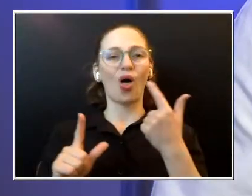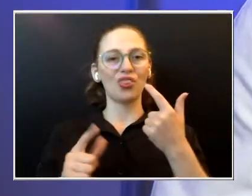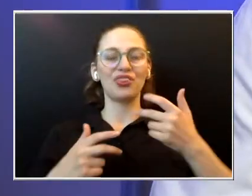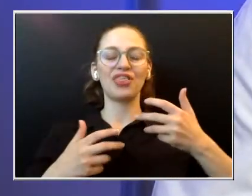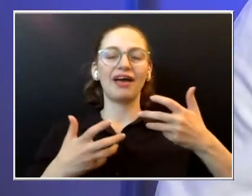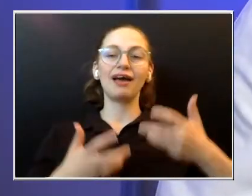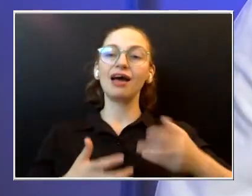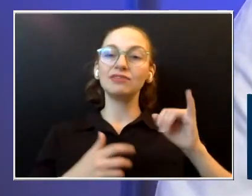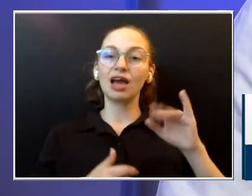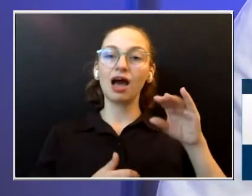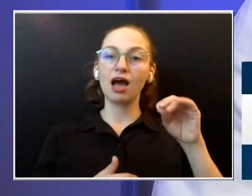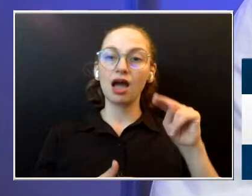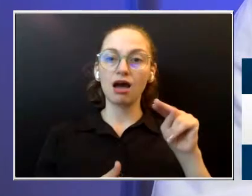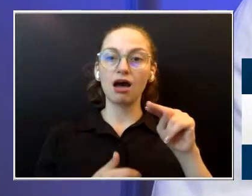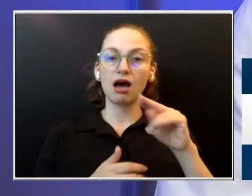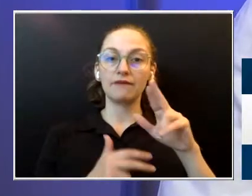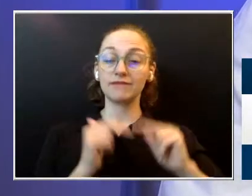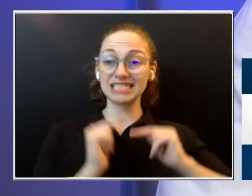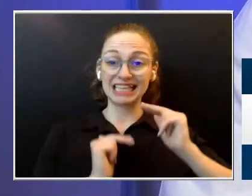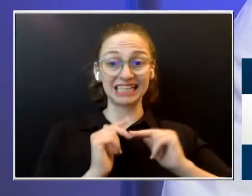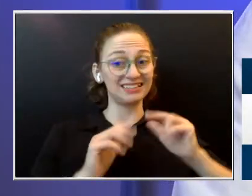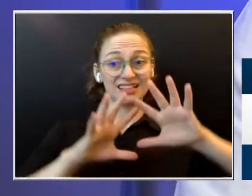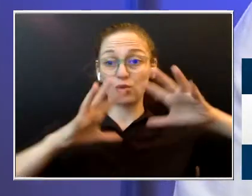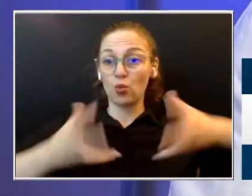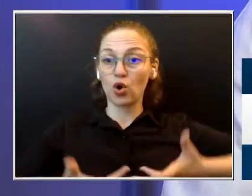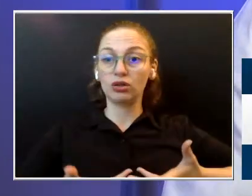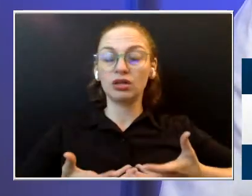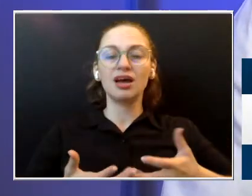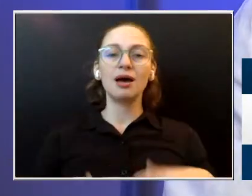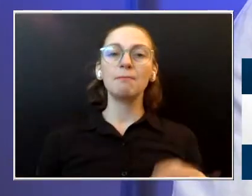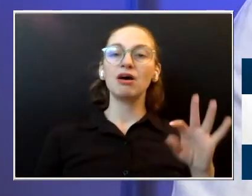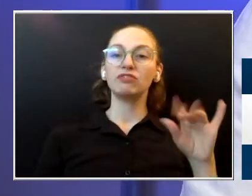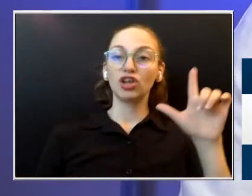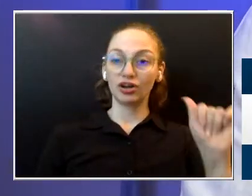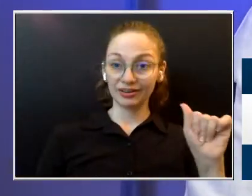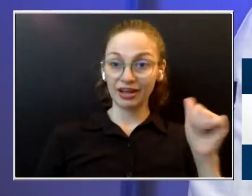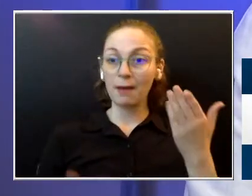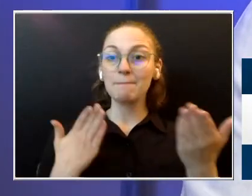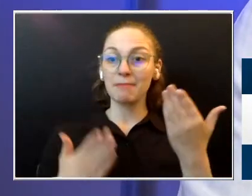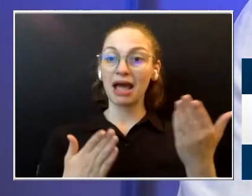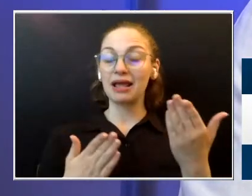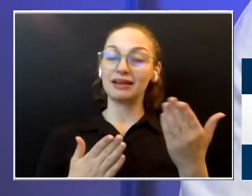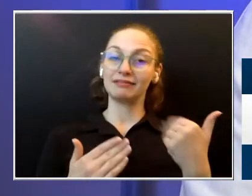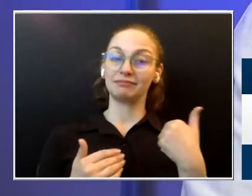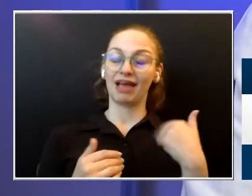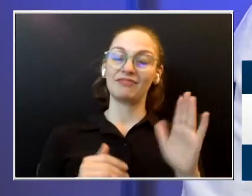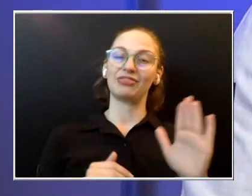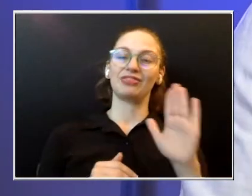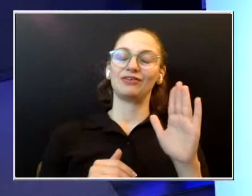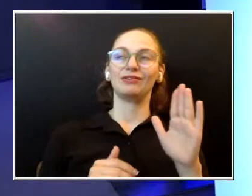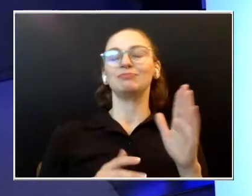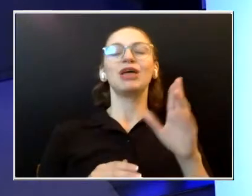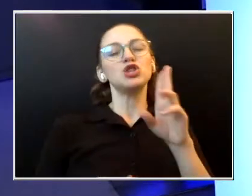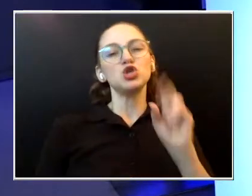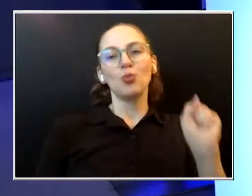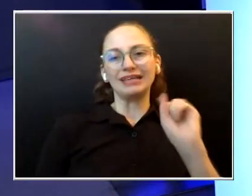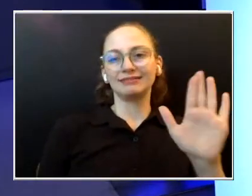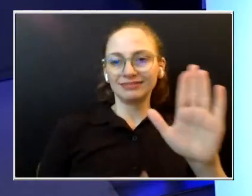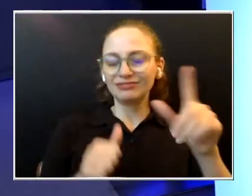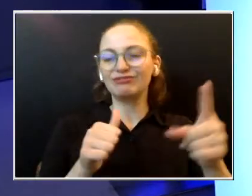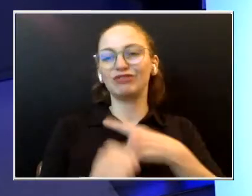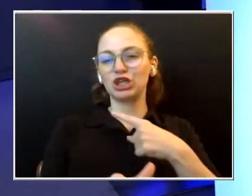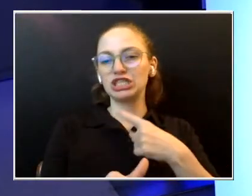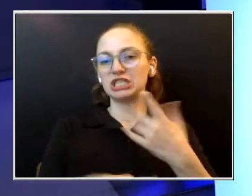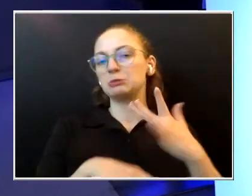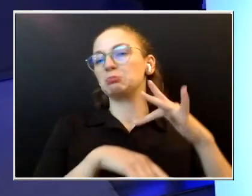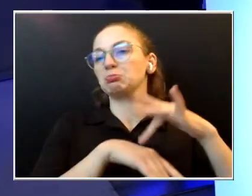down in Florida, it might be the U.S.'s first venture in this technology. What would be the advantage of it? So